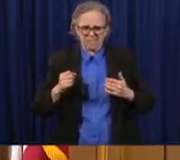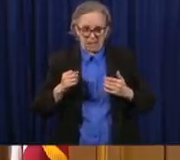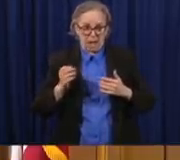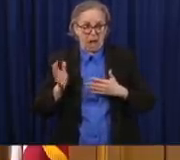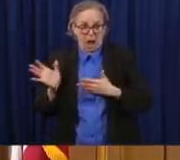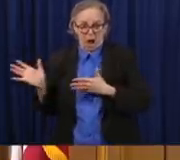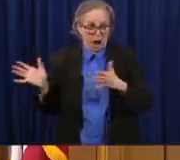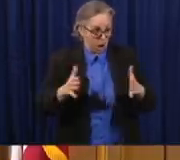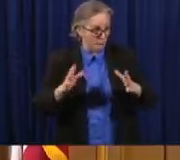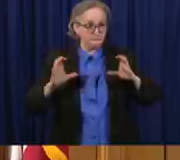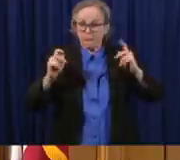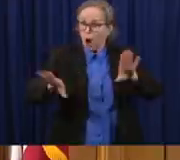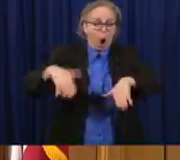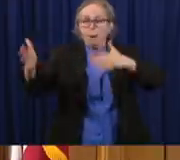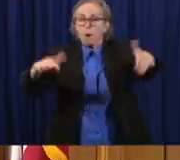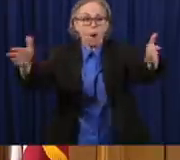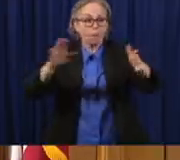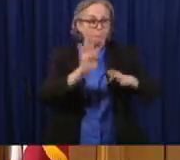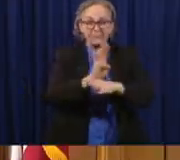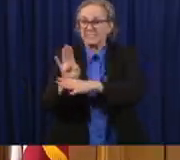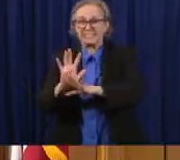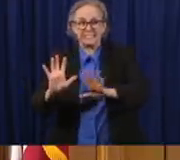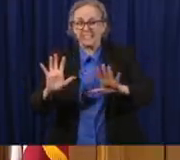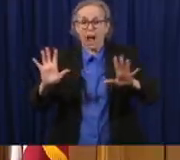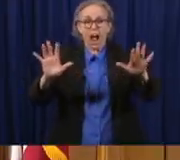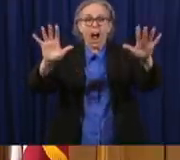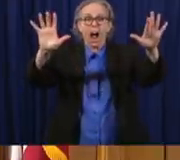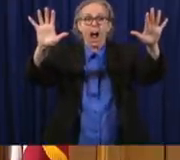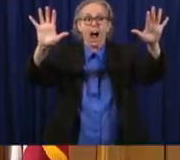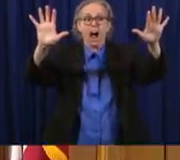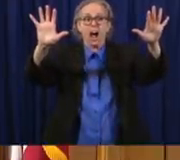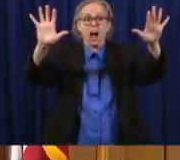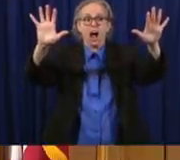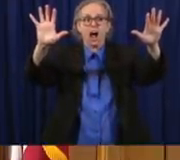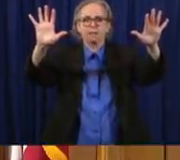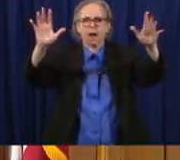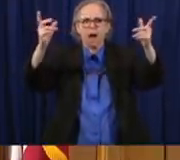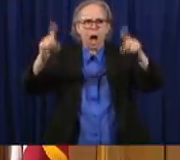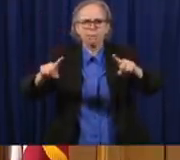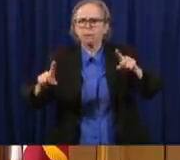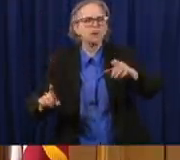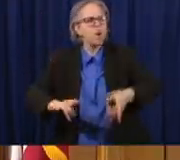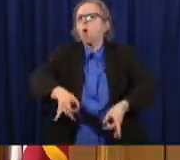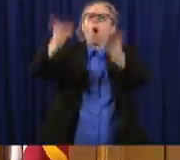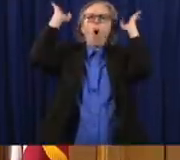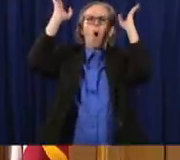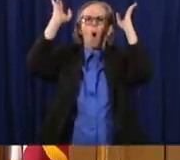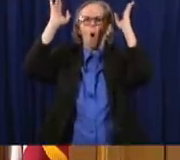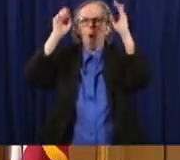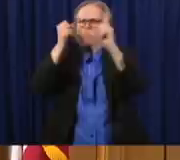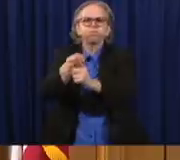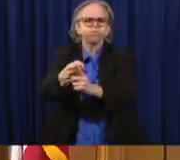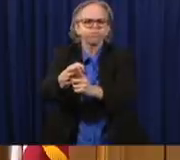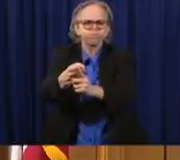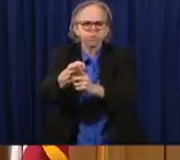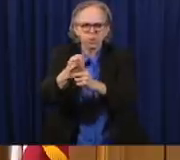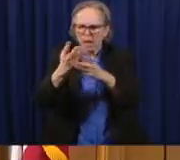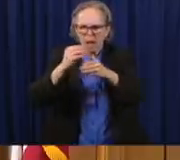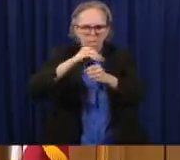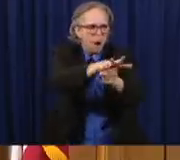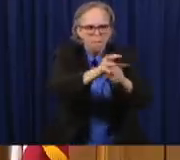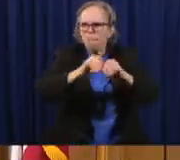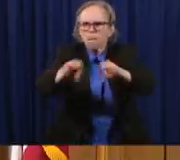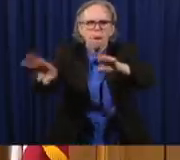businesses up, getting small businesses up, and then have a disaster, a huge spike in the